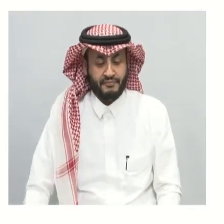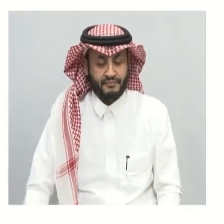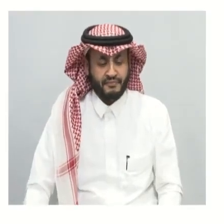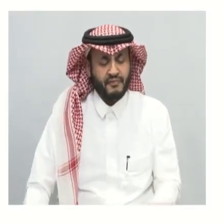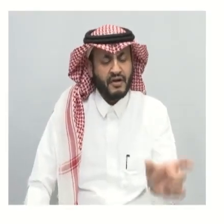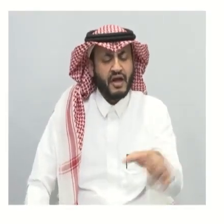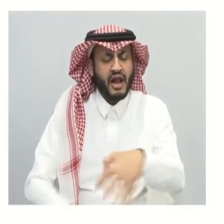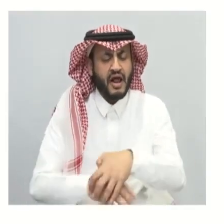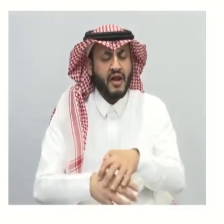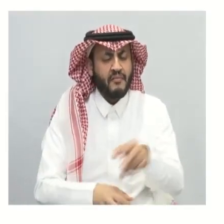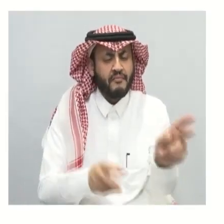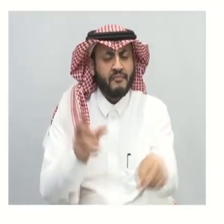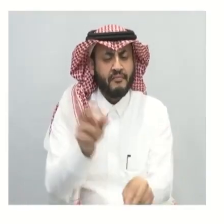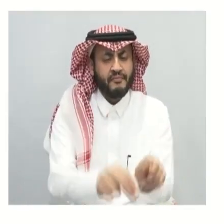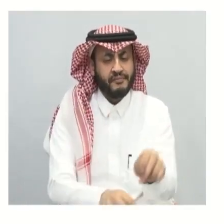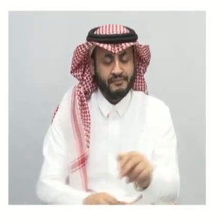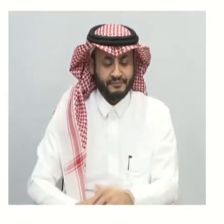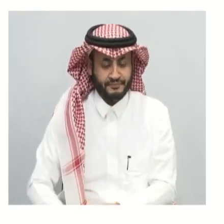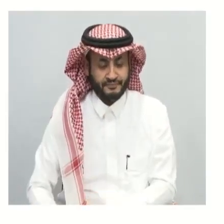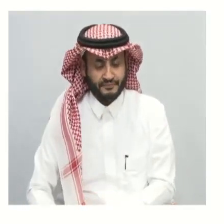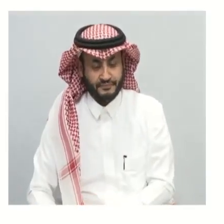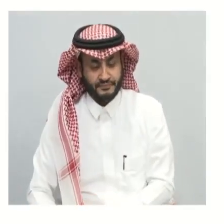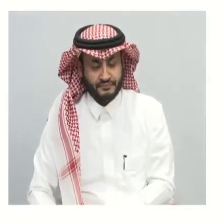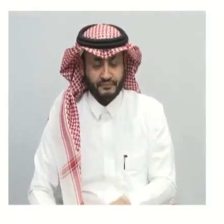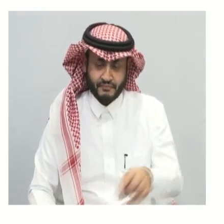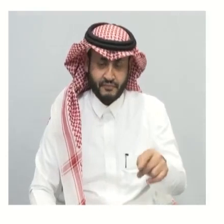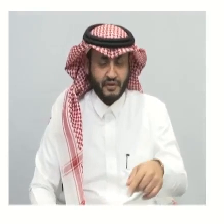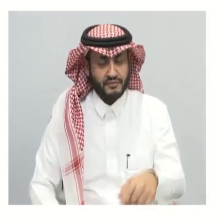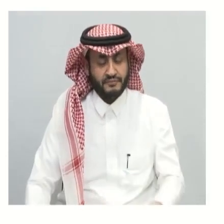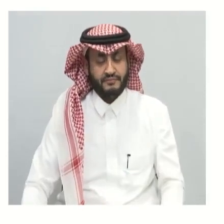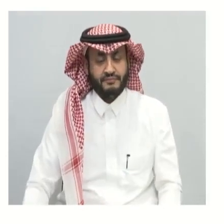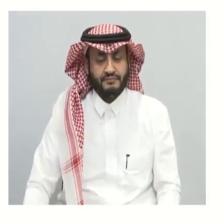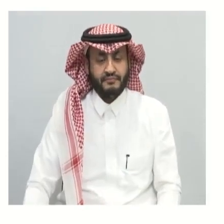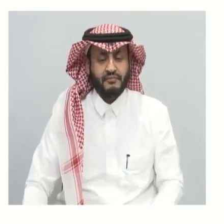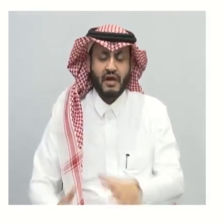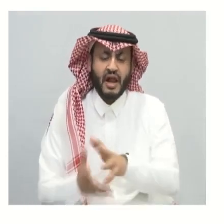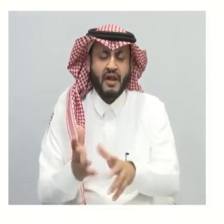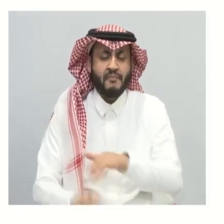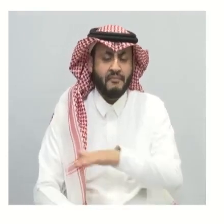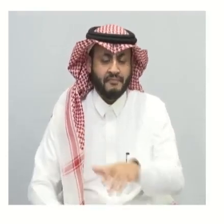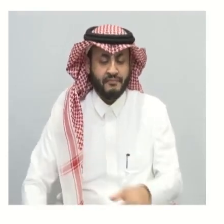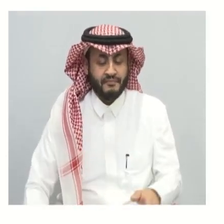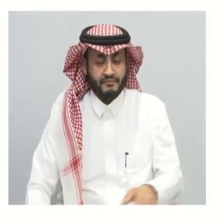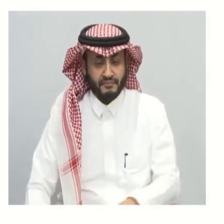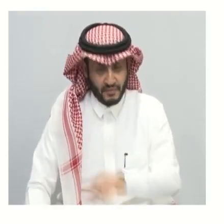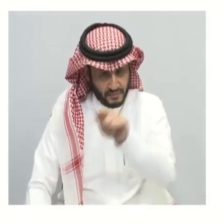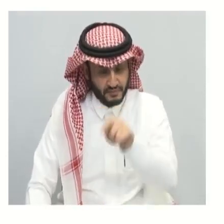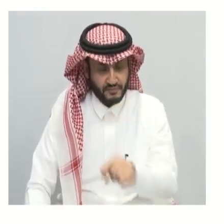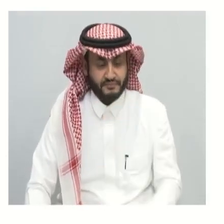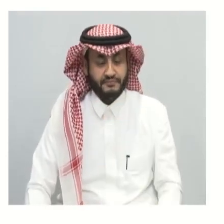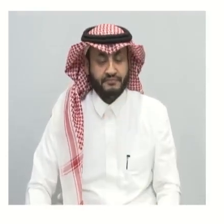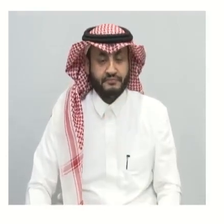one of them? We can use already in an affirmative statement or sentence and in a question as